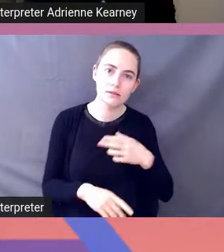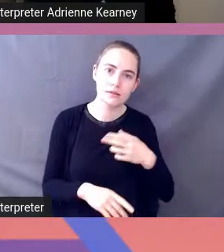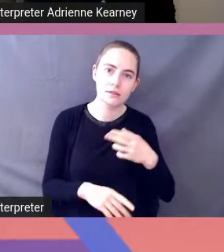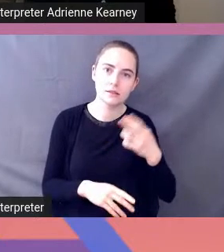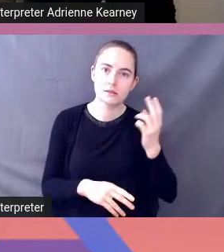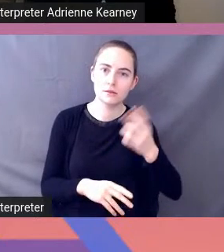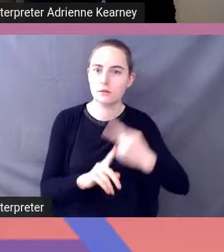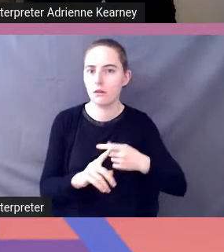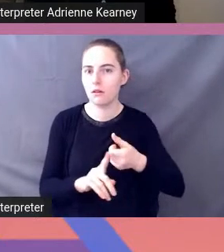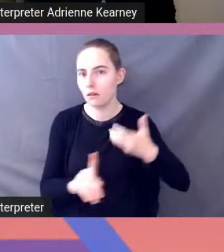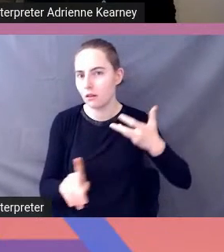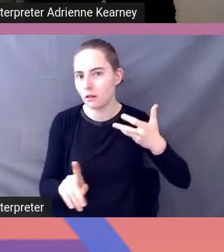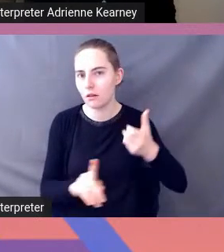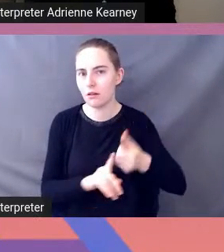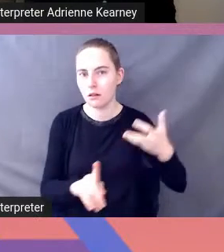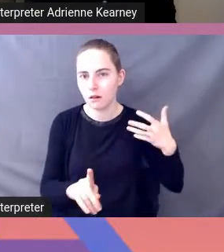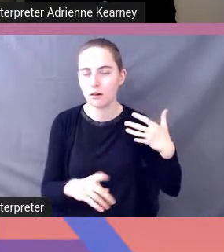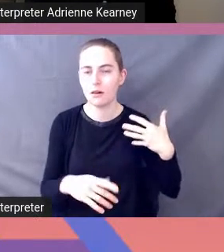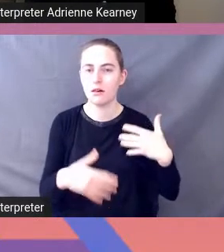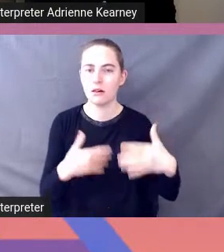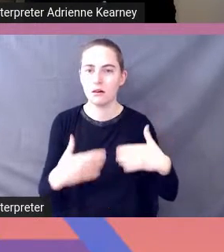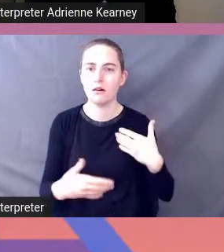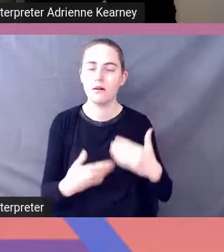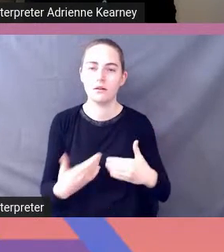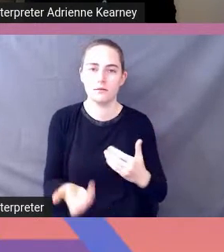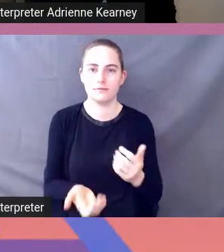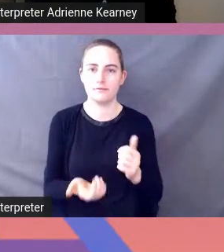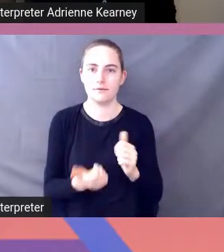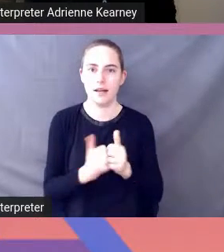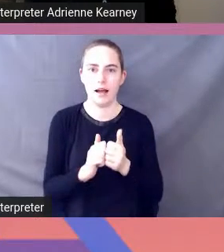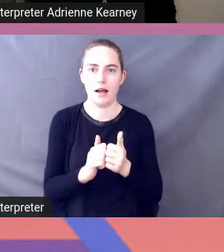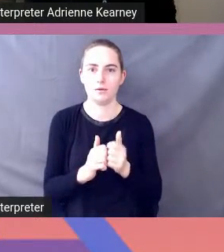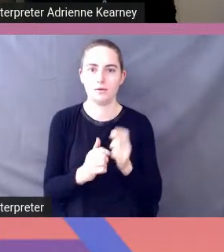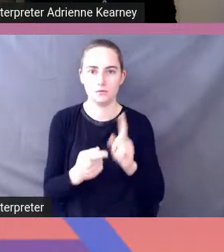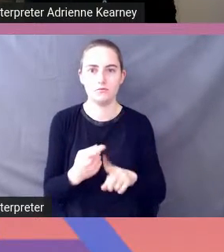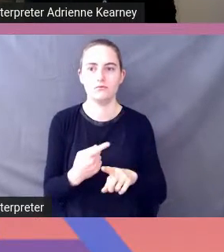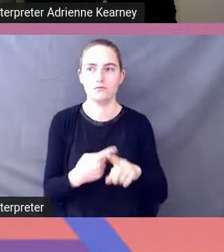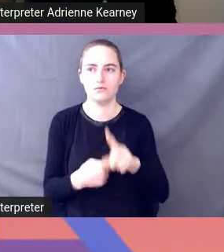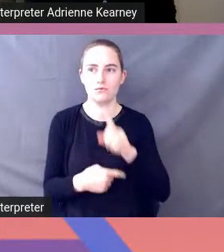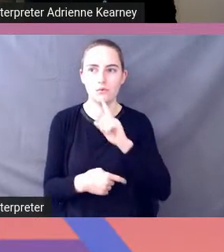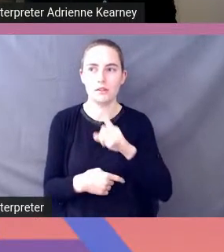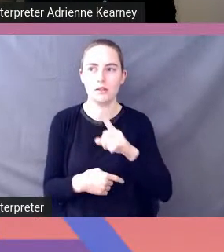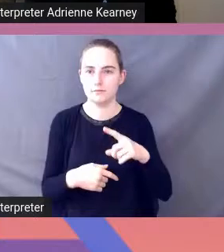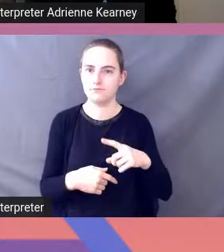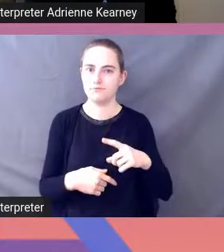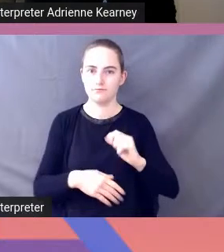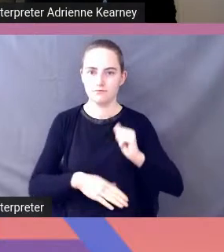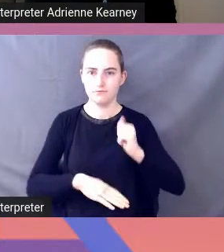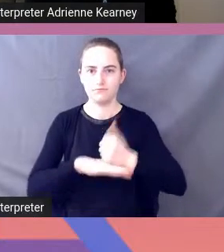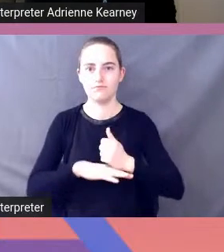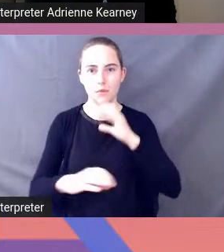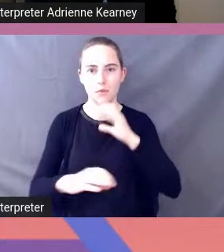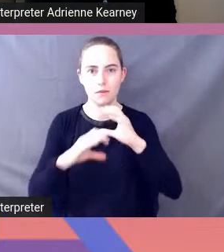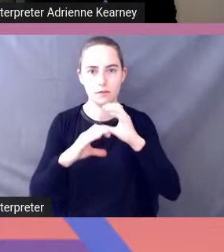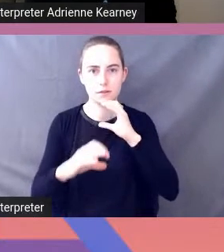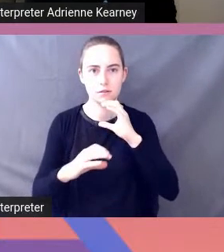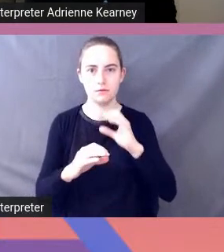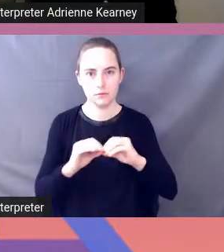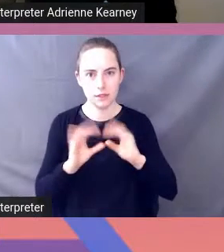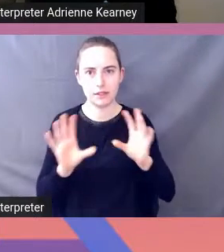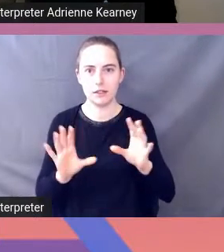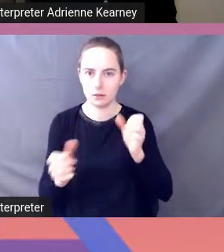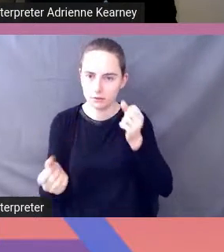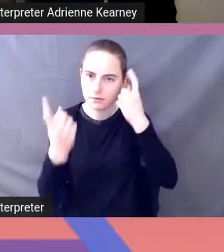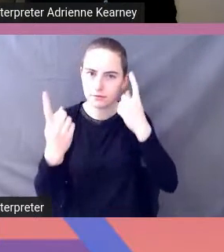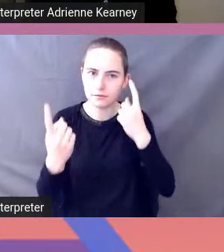have the responsibility of like completing the conversation by actually doing the education is really frustrating, because that's a lot